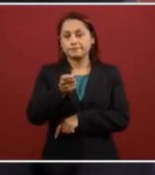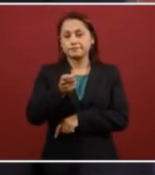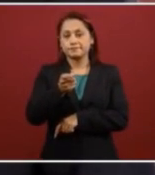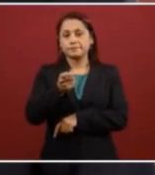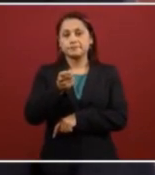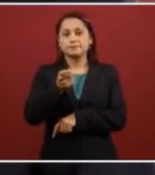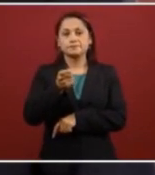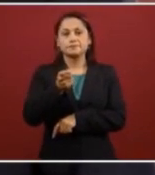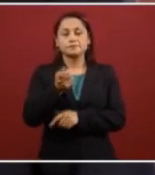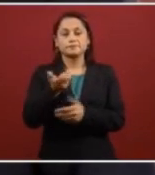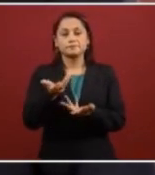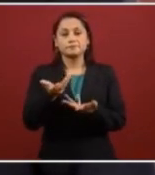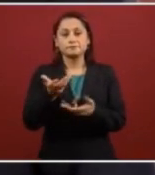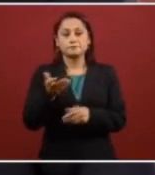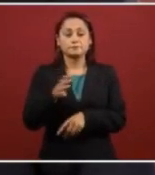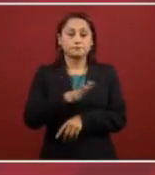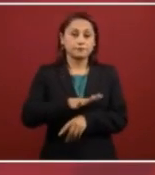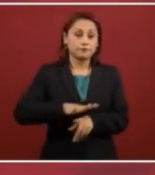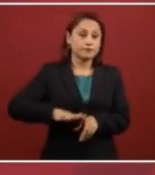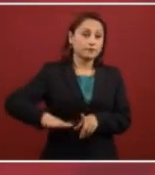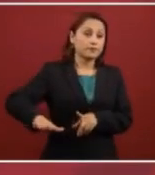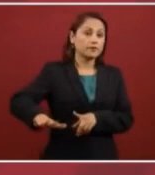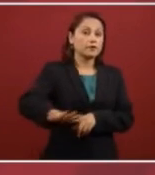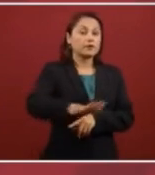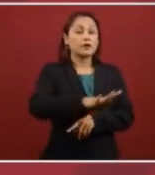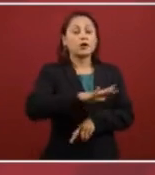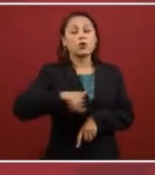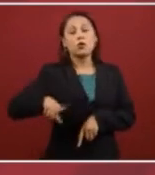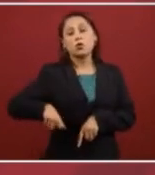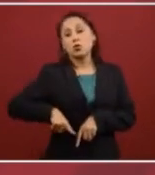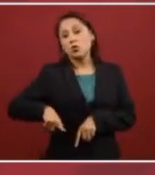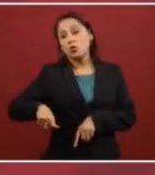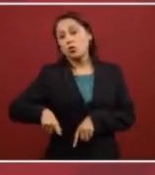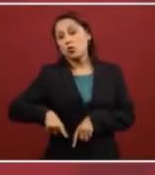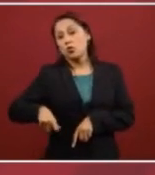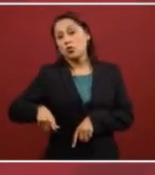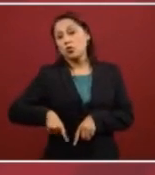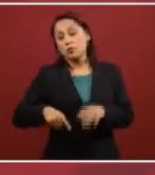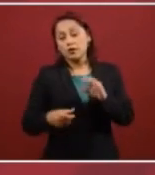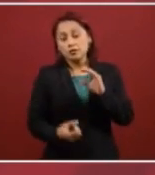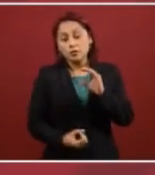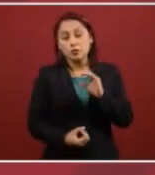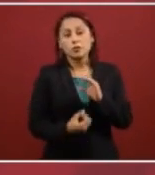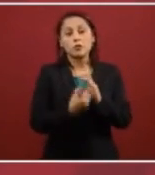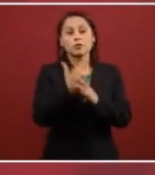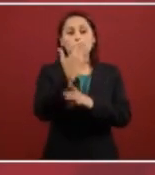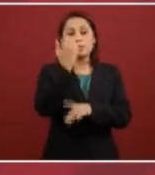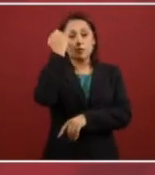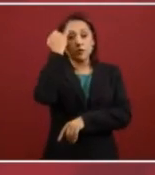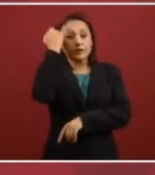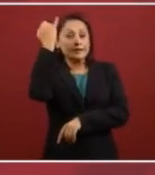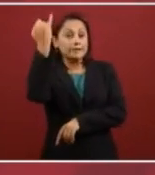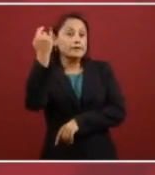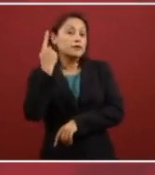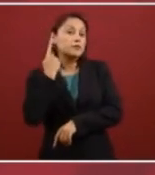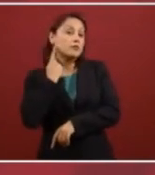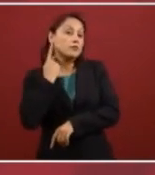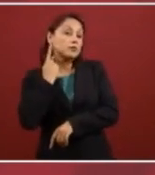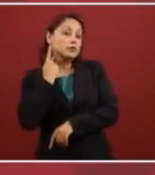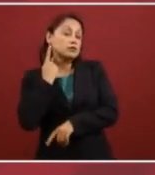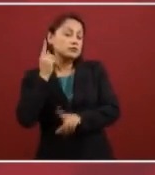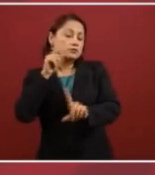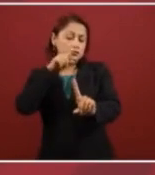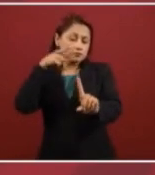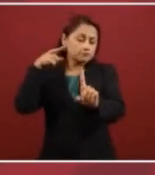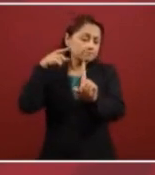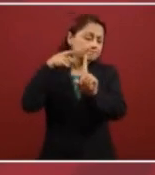forma the form de hacer política the way that we do politics, y la decisión que tenemos and the decision de acabar that con we've la corrupción y con la